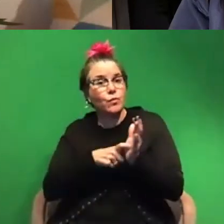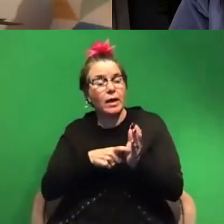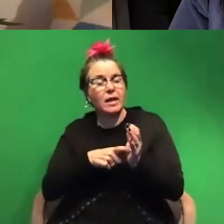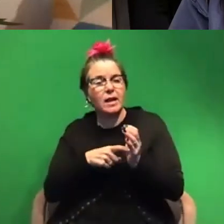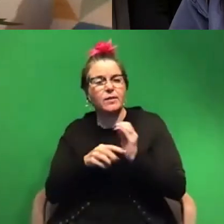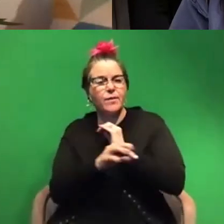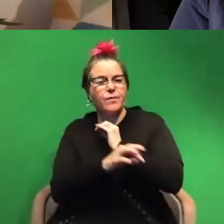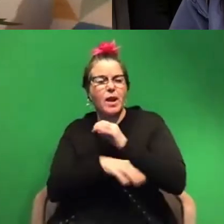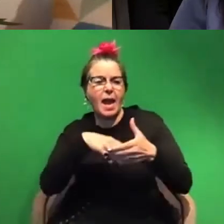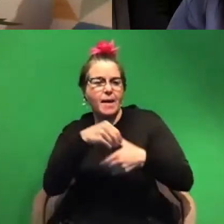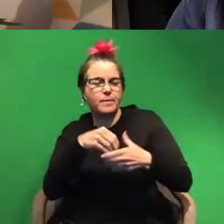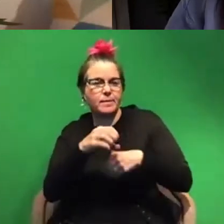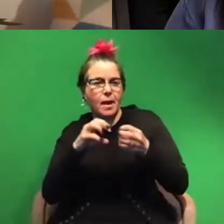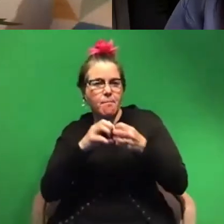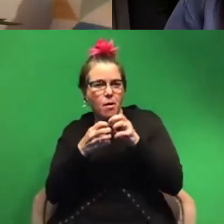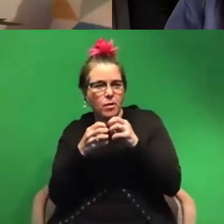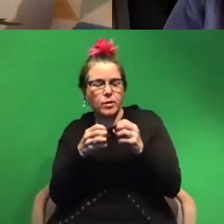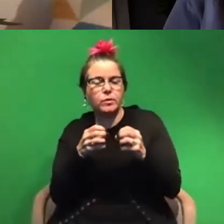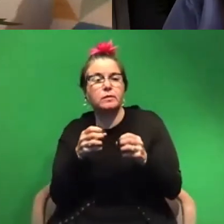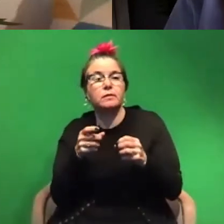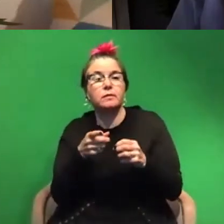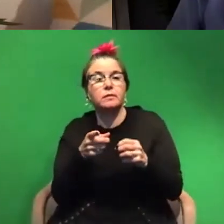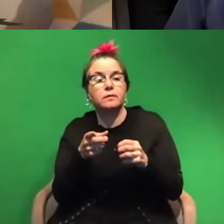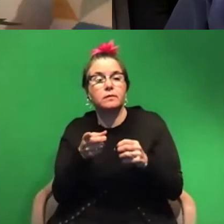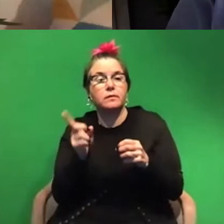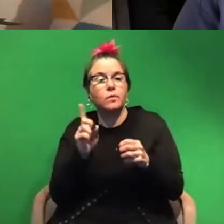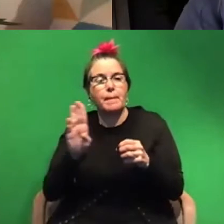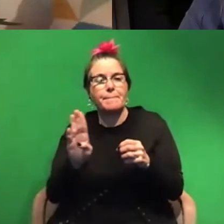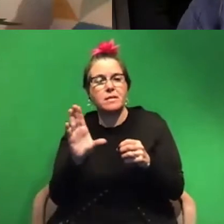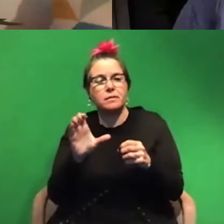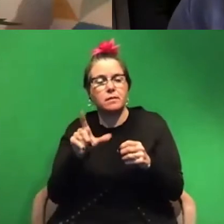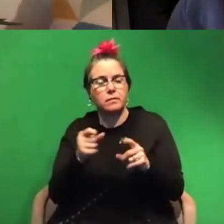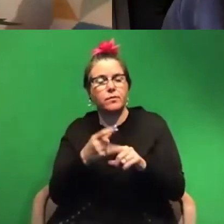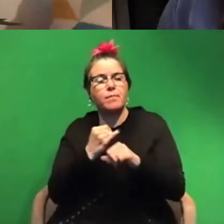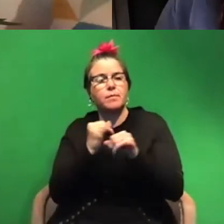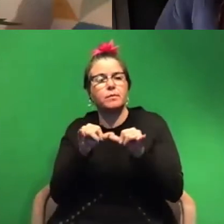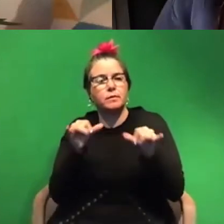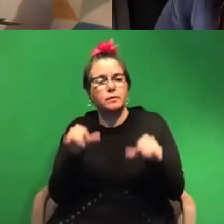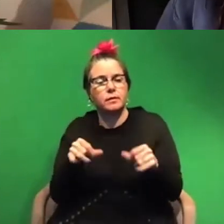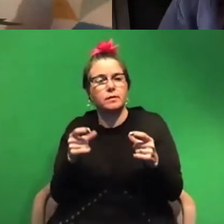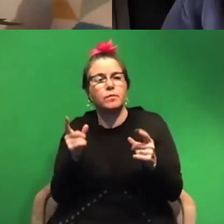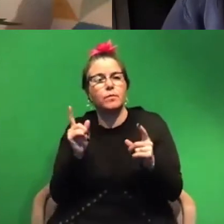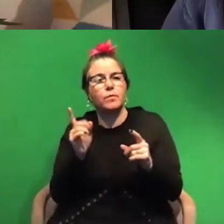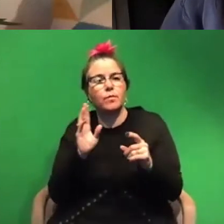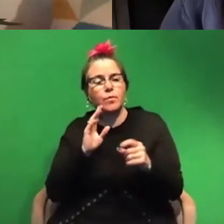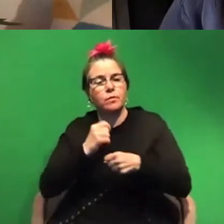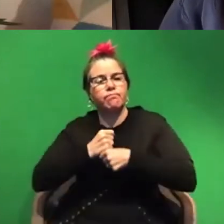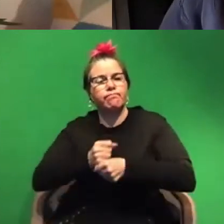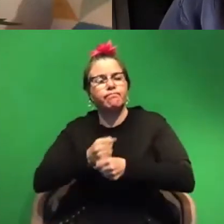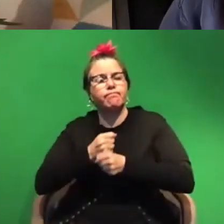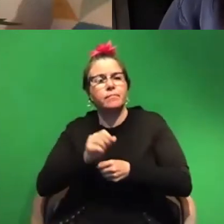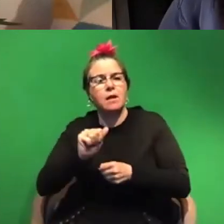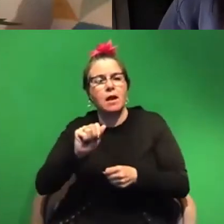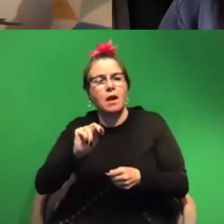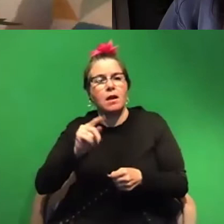molecule. And then the B cells of our immune system does the job of creating antibodies against